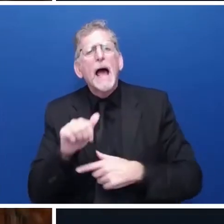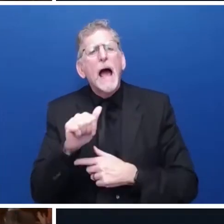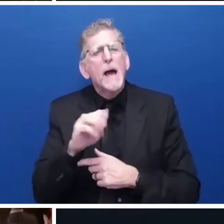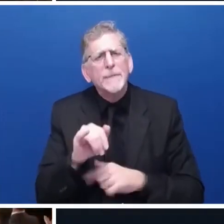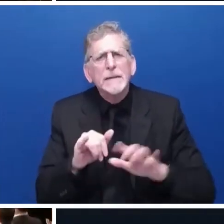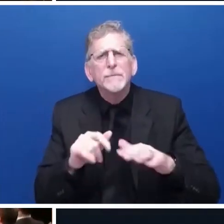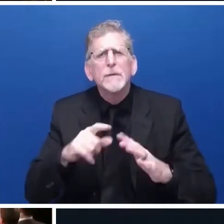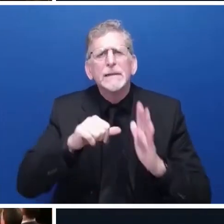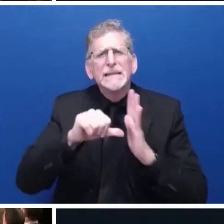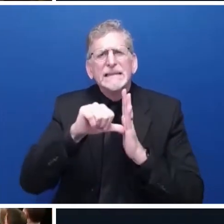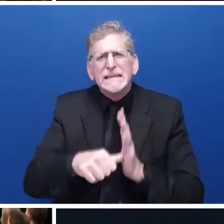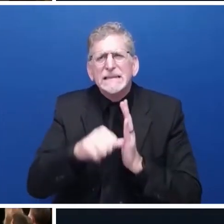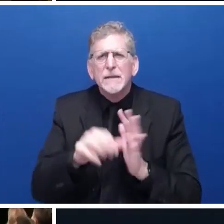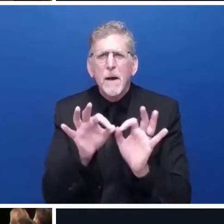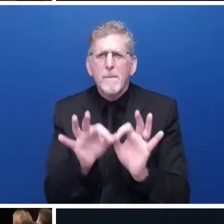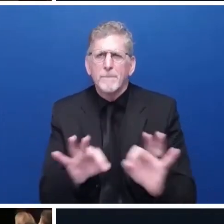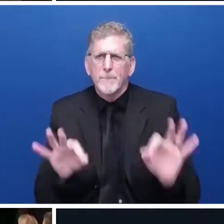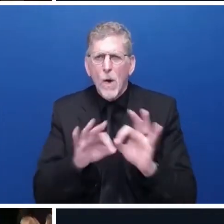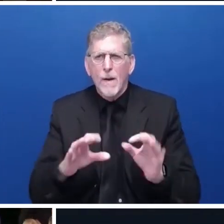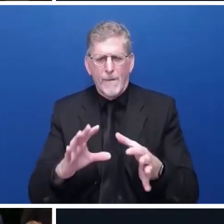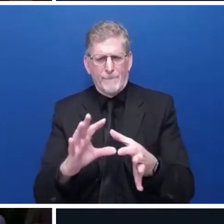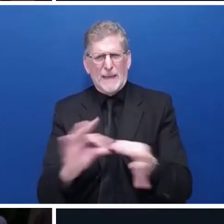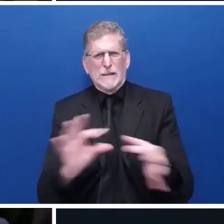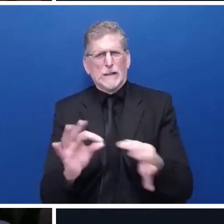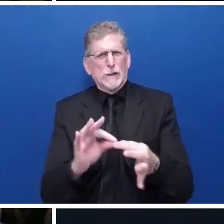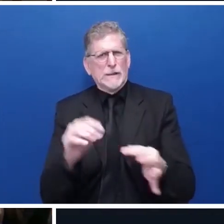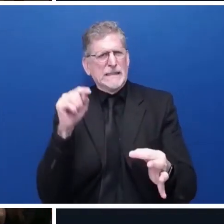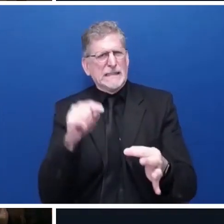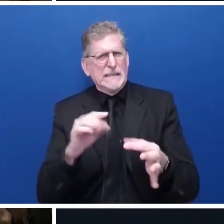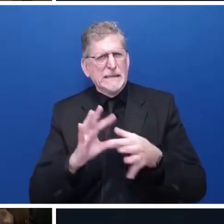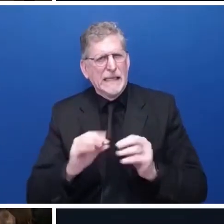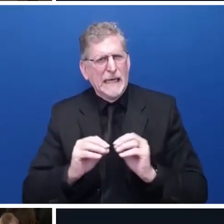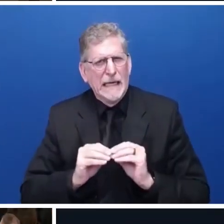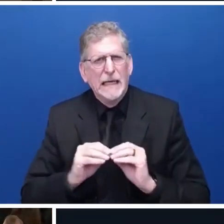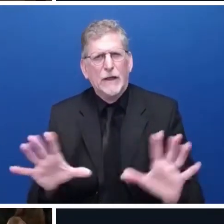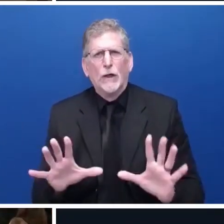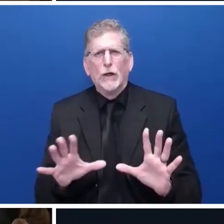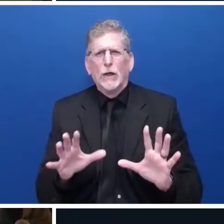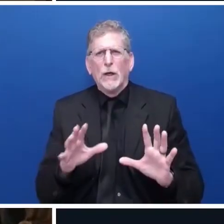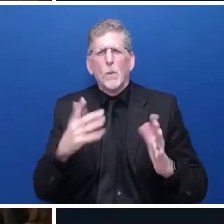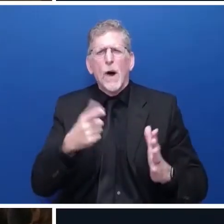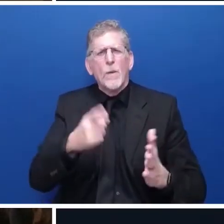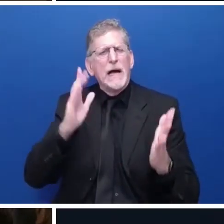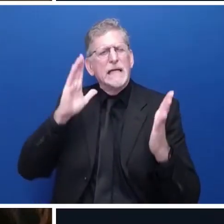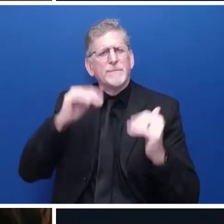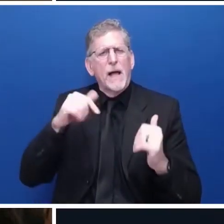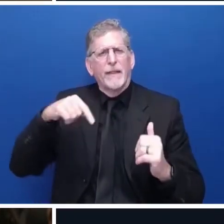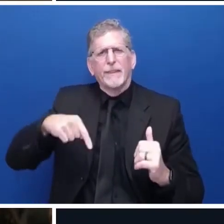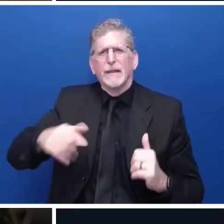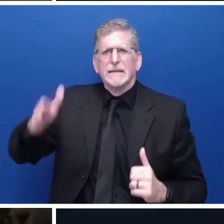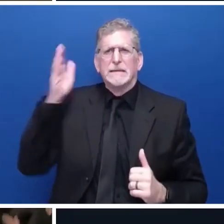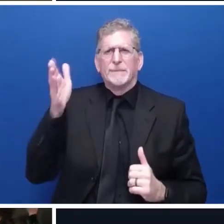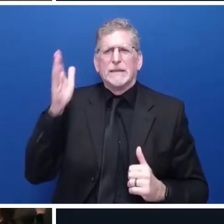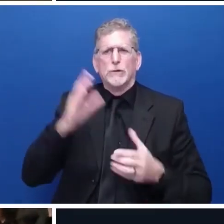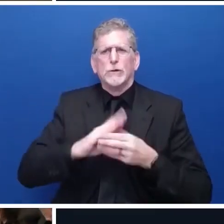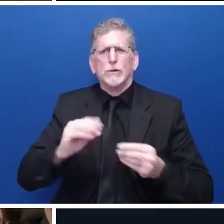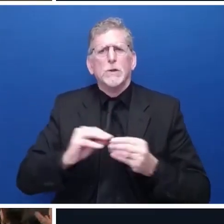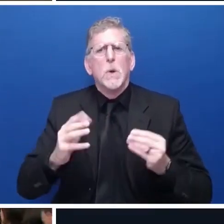rally speech or a governing speech? Members of Congress have the high privilege. That is an excellent question. It's usually a combination of both. Of the United